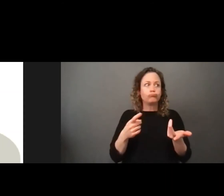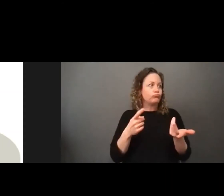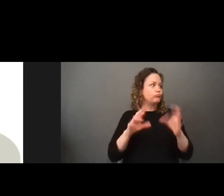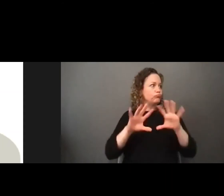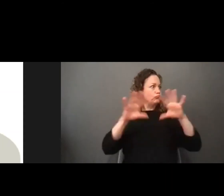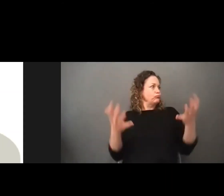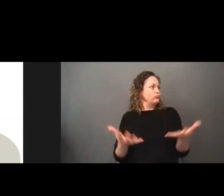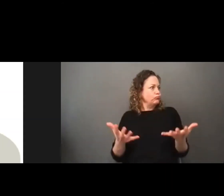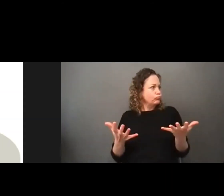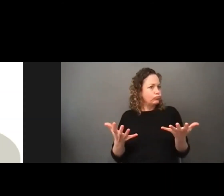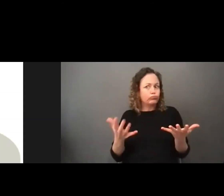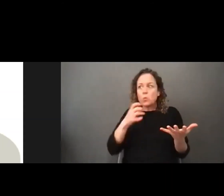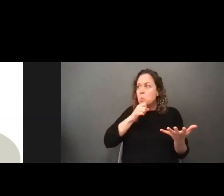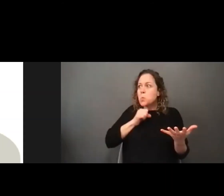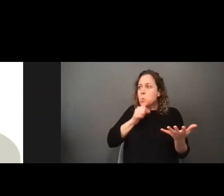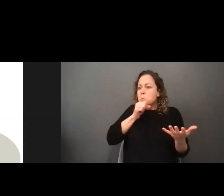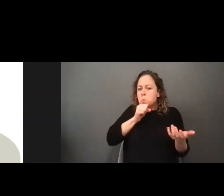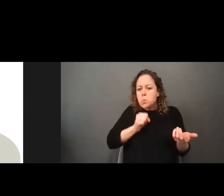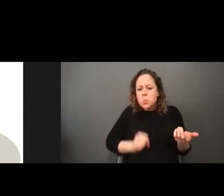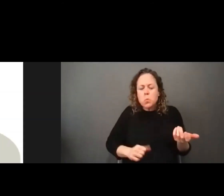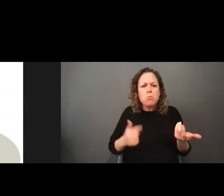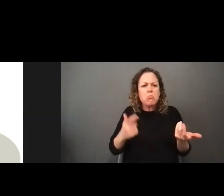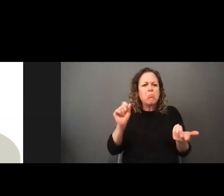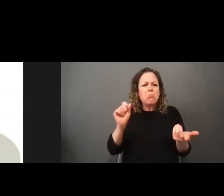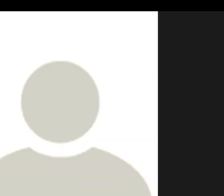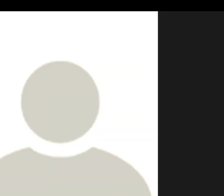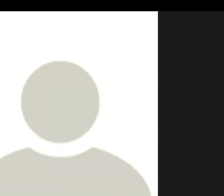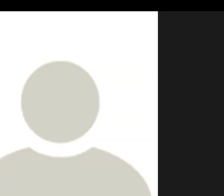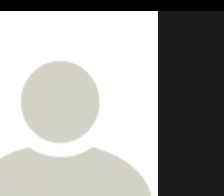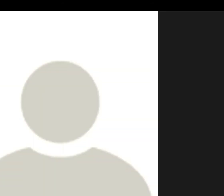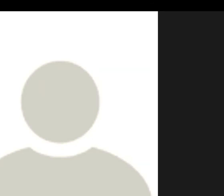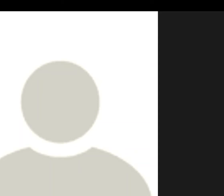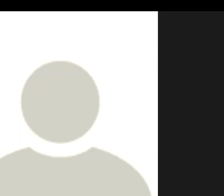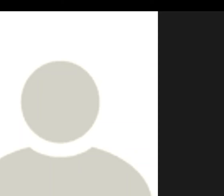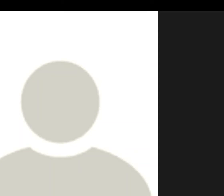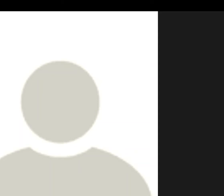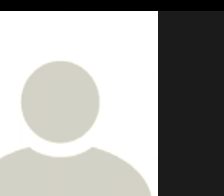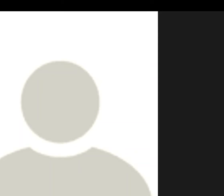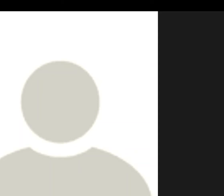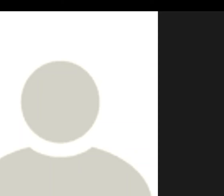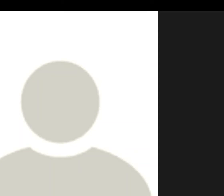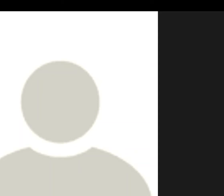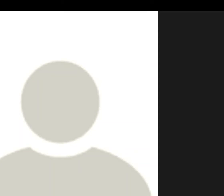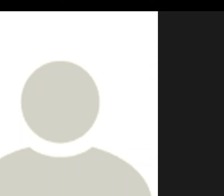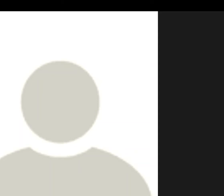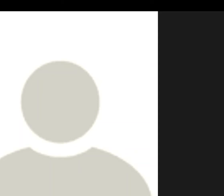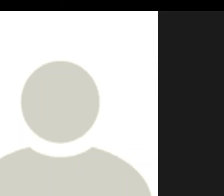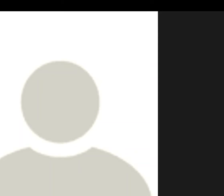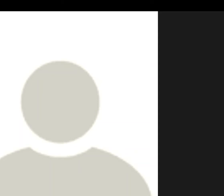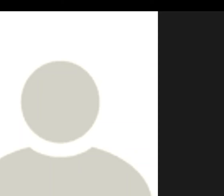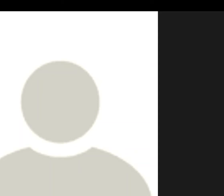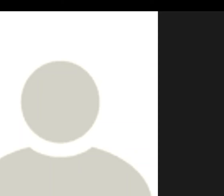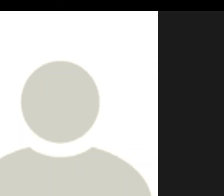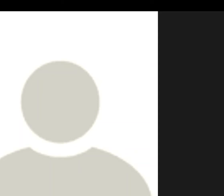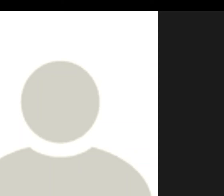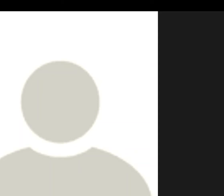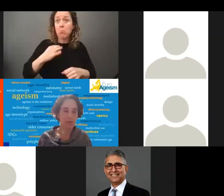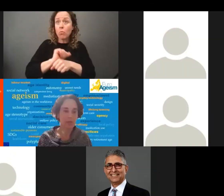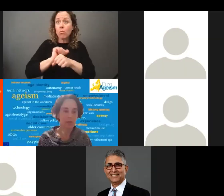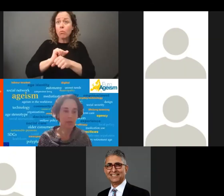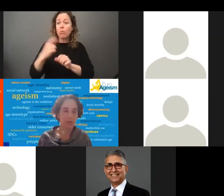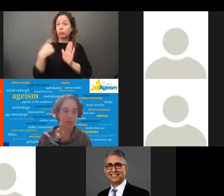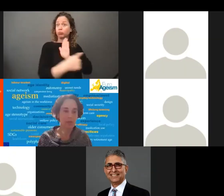age discrimination in the form of discriminatory treatment at work,